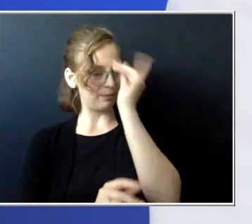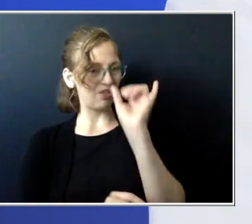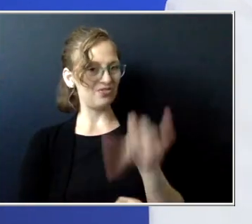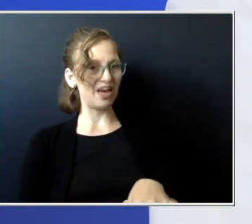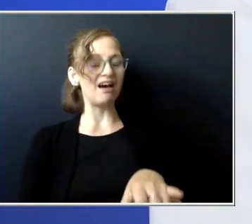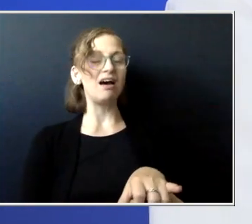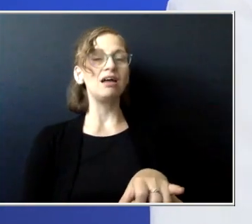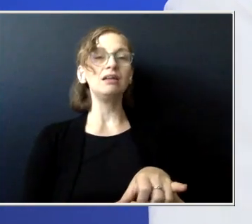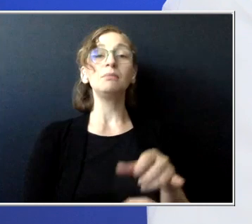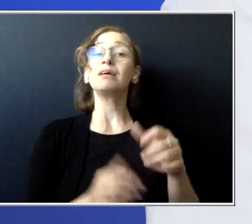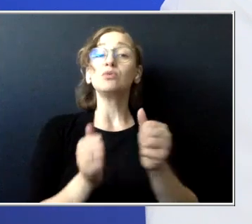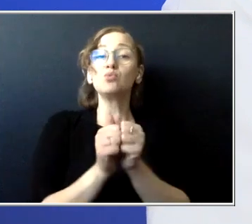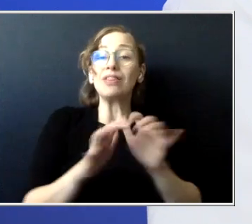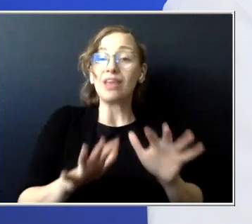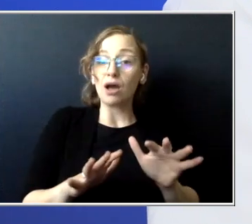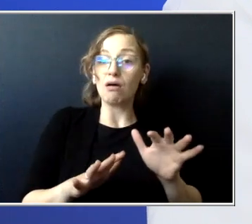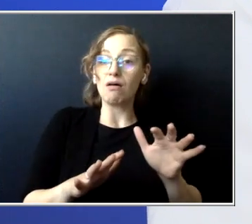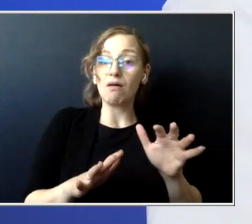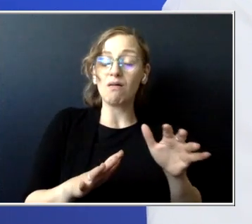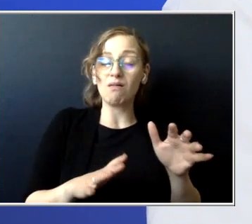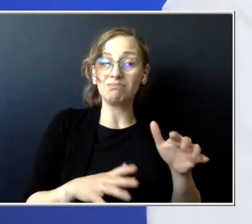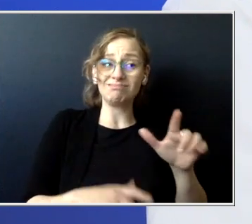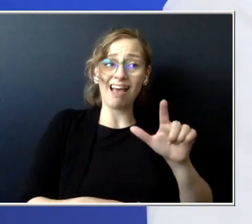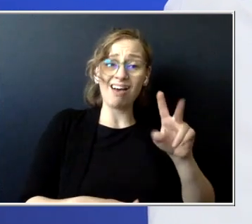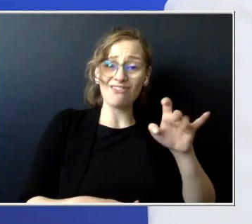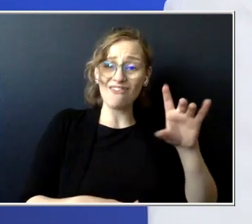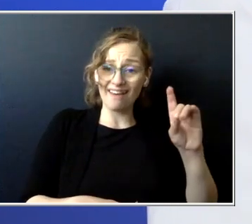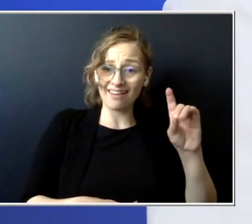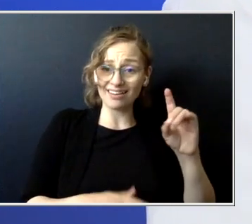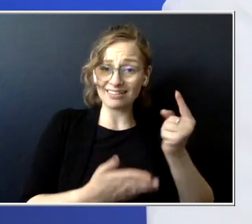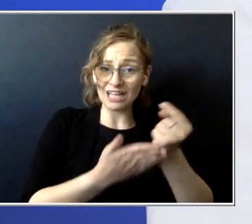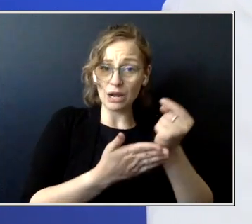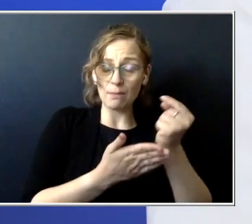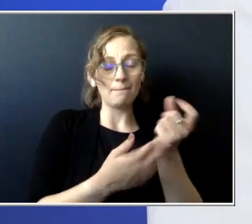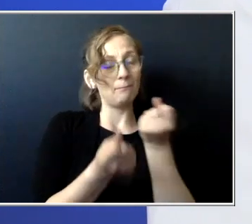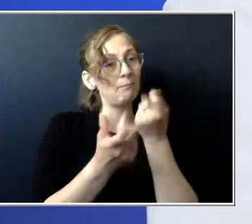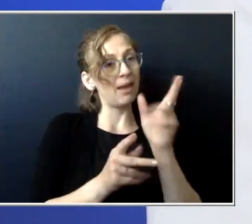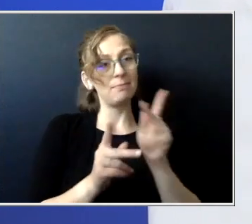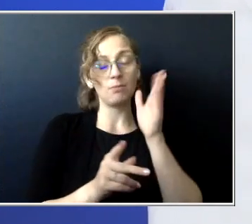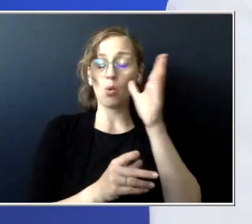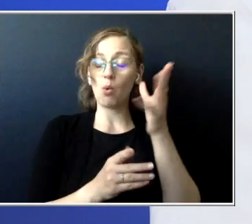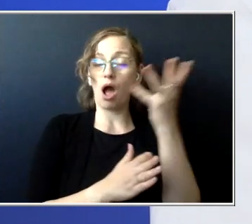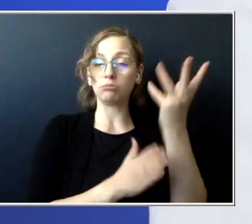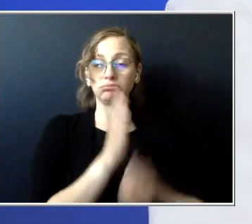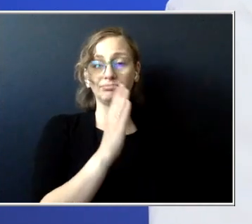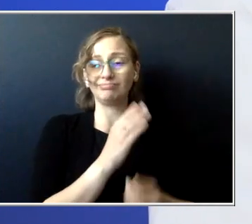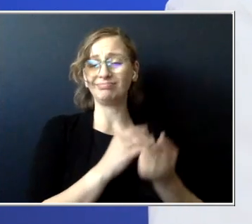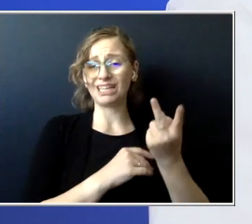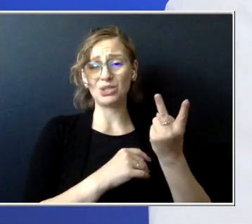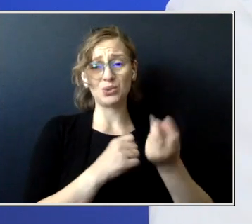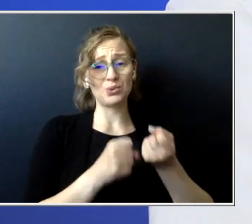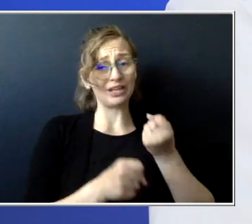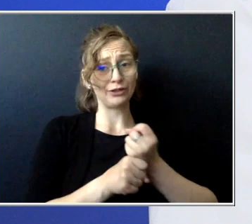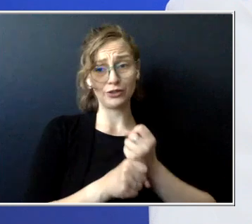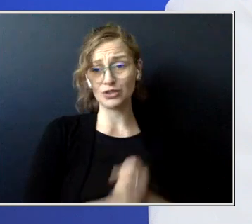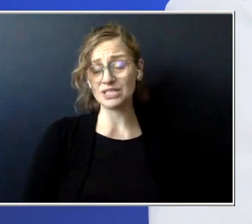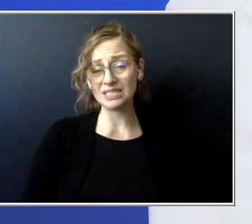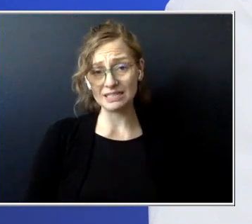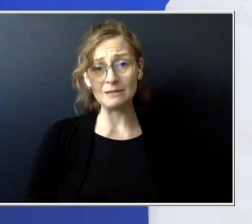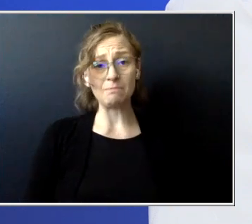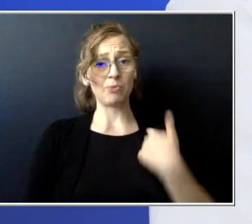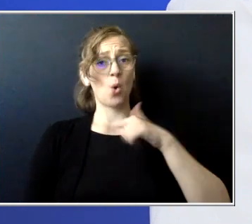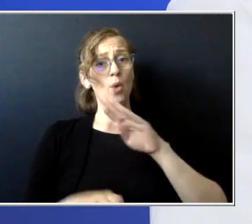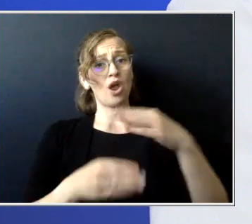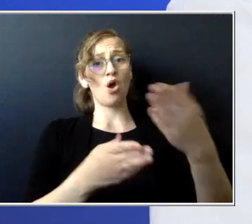therapies, the vast majority of people will be dead within 2 years, and we can offer up to about 80% survival at